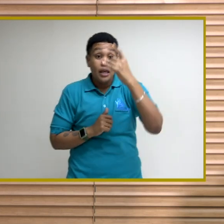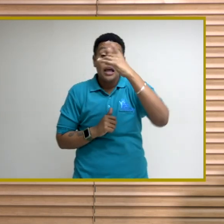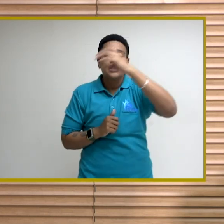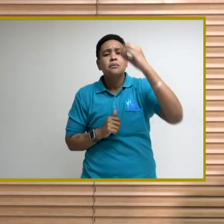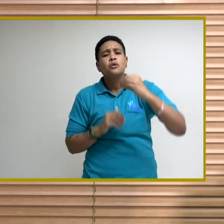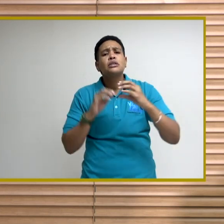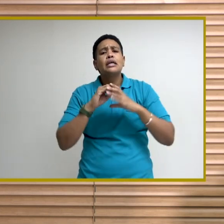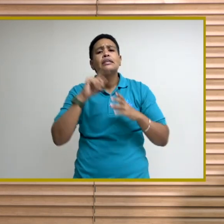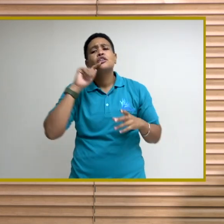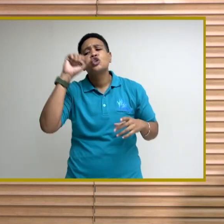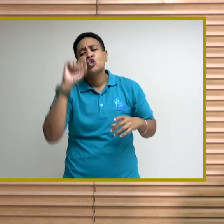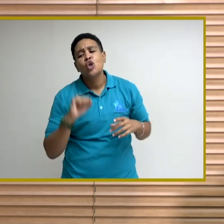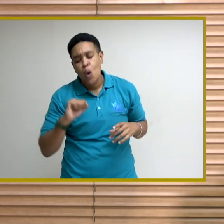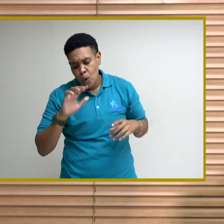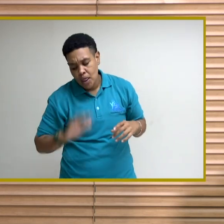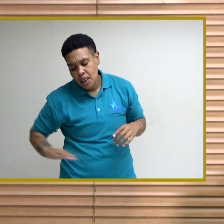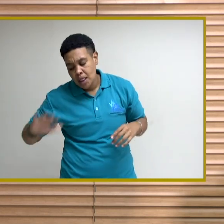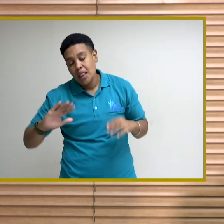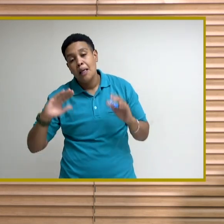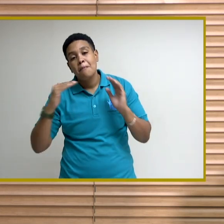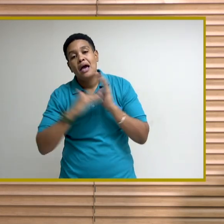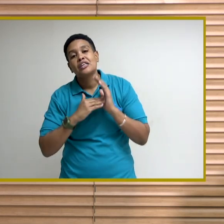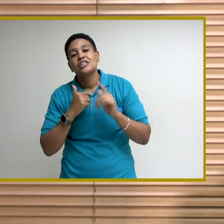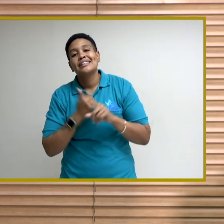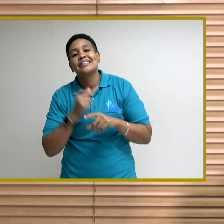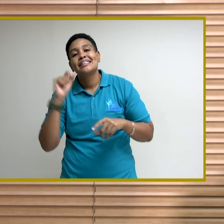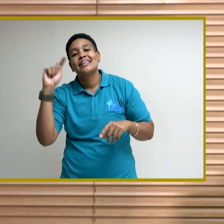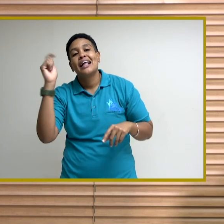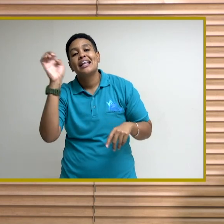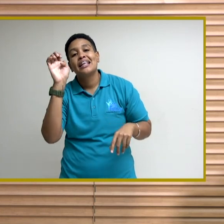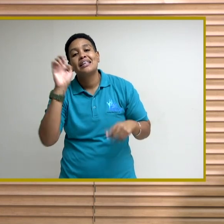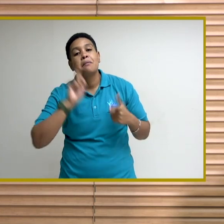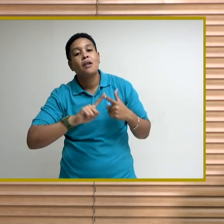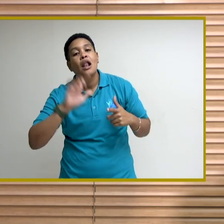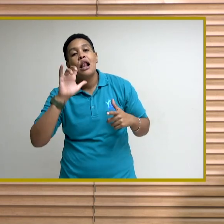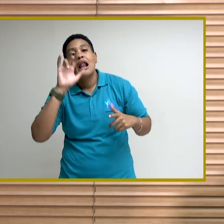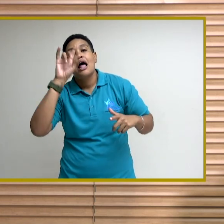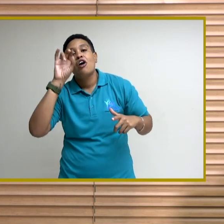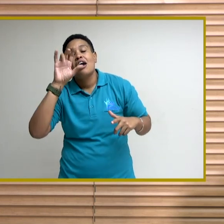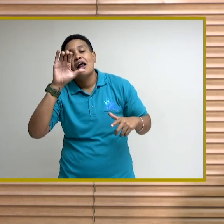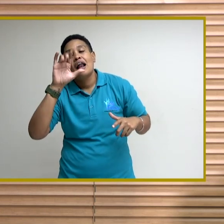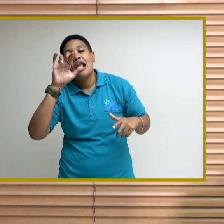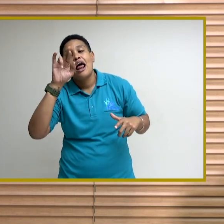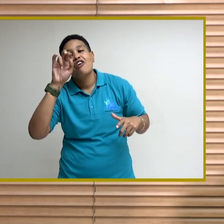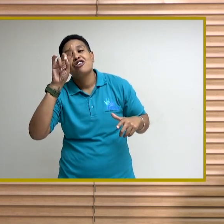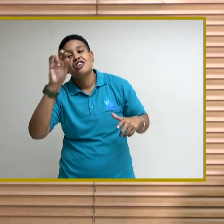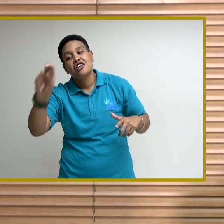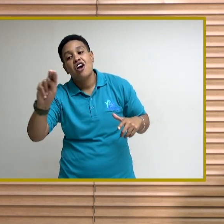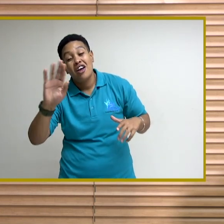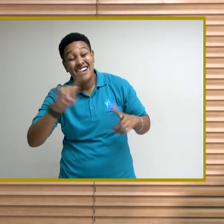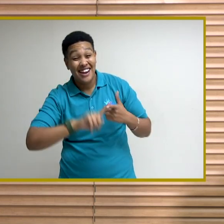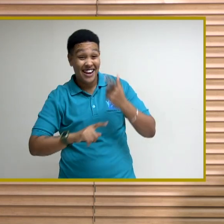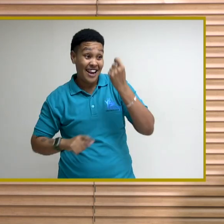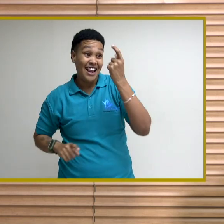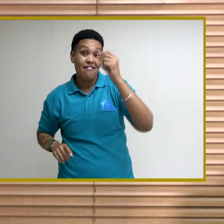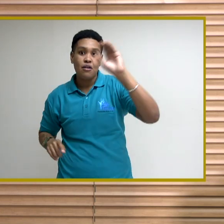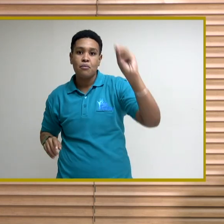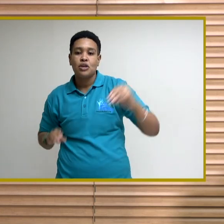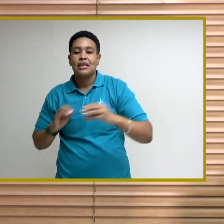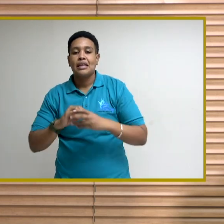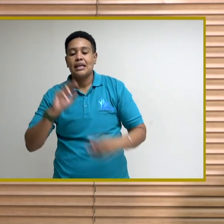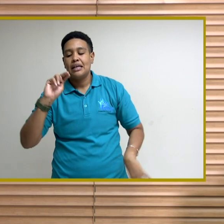18% in Southern region, Manchester, St. Elizabeth, and Clarendon, and 11% in